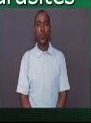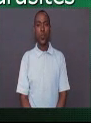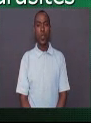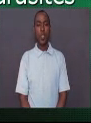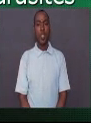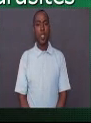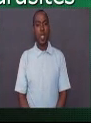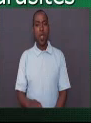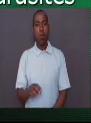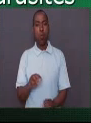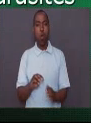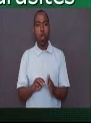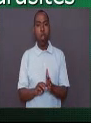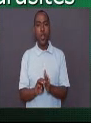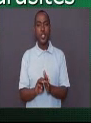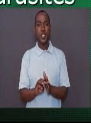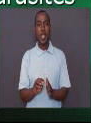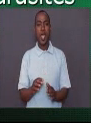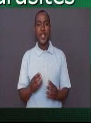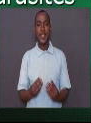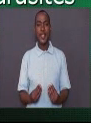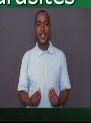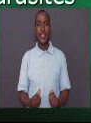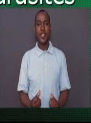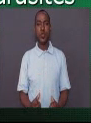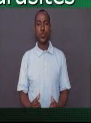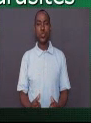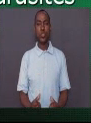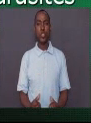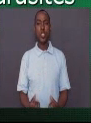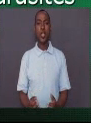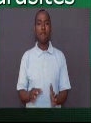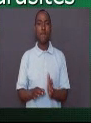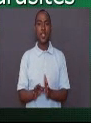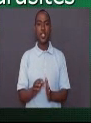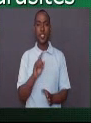Molds and yeasts are both fungi.